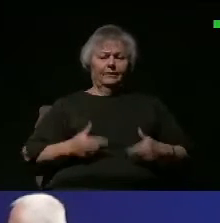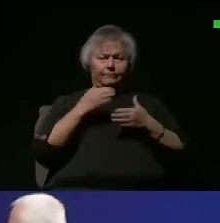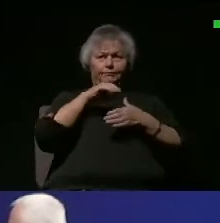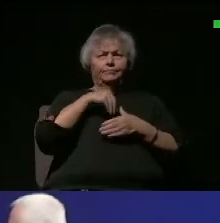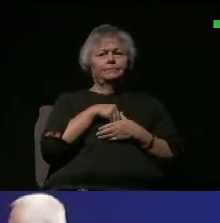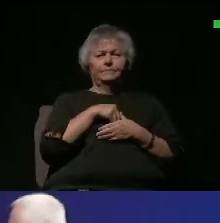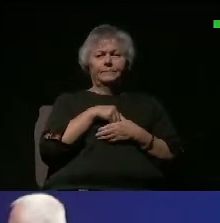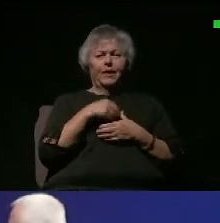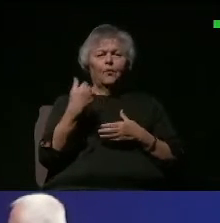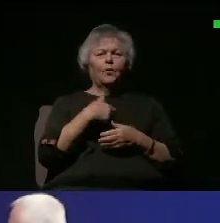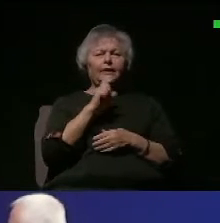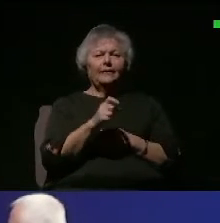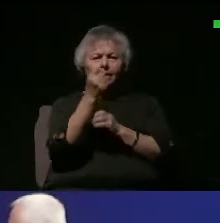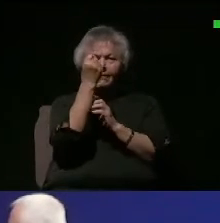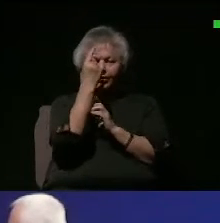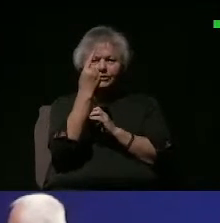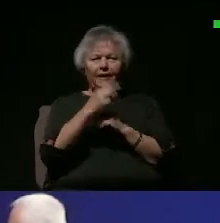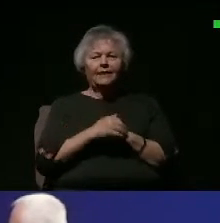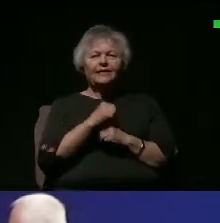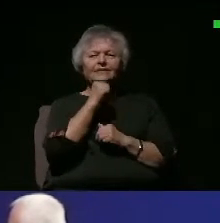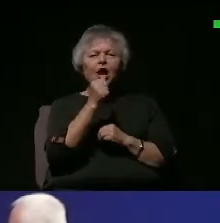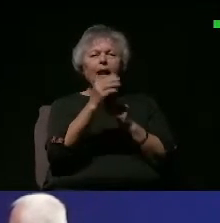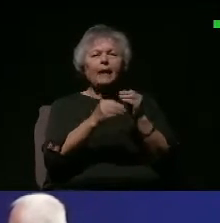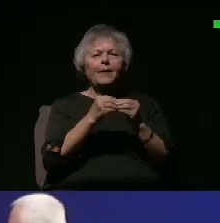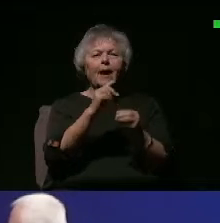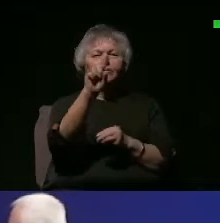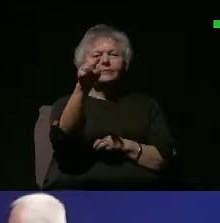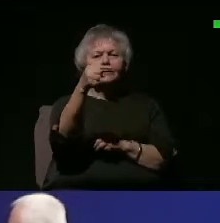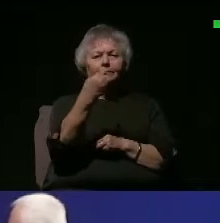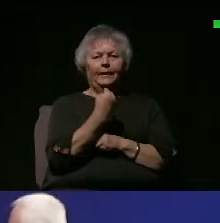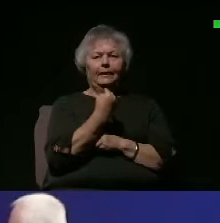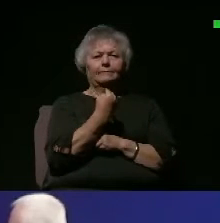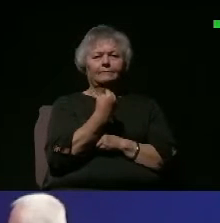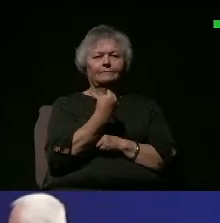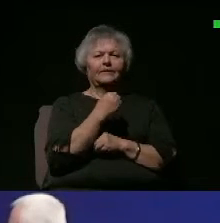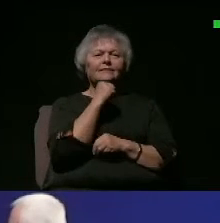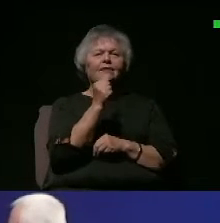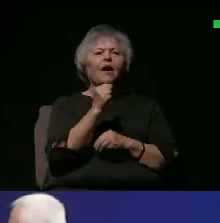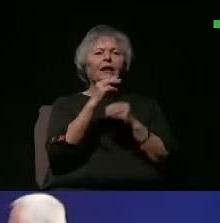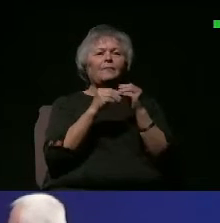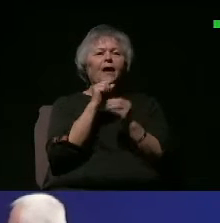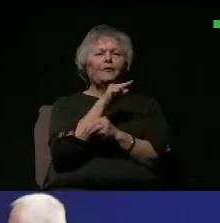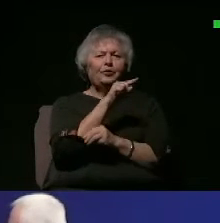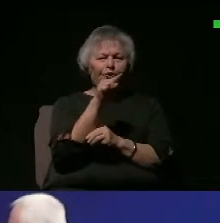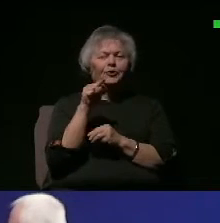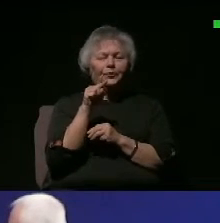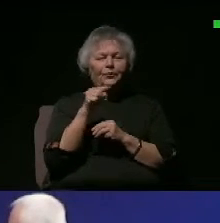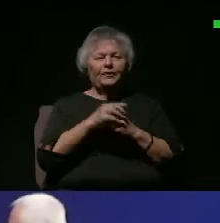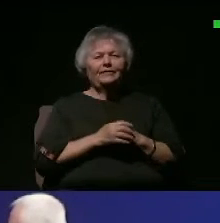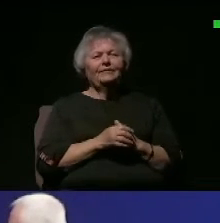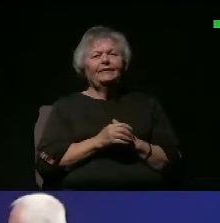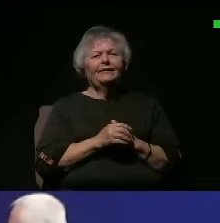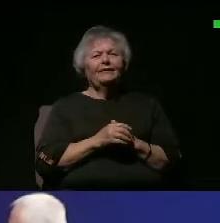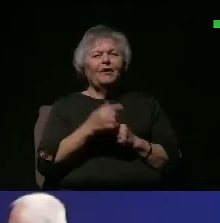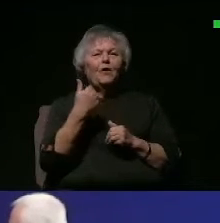not about us. They're not about me and trying to figure that out. But I think that's kind of what we're saying, though, a lot of times is when